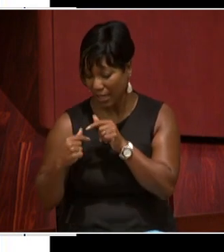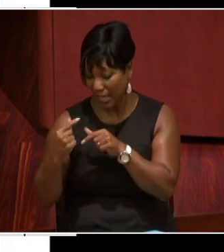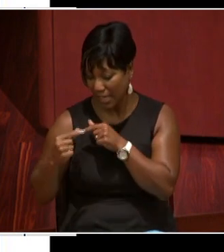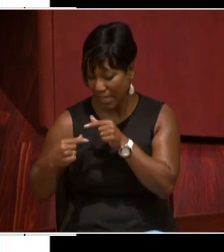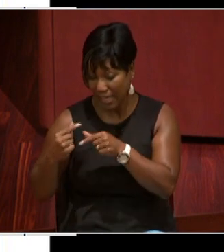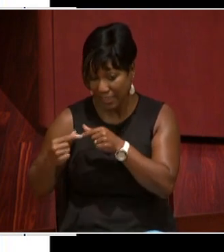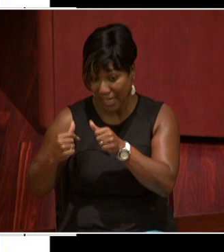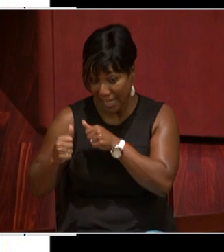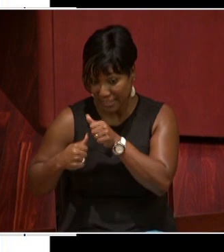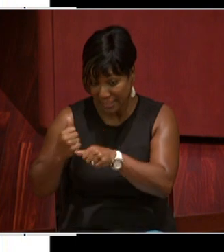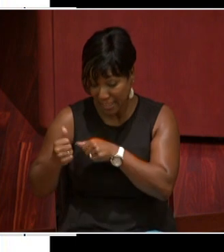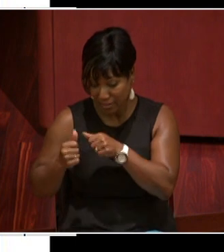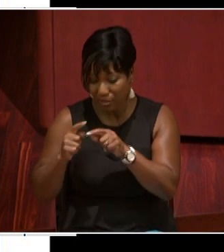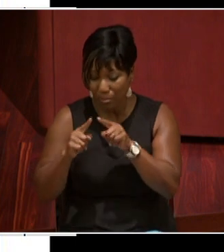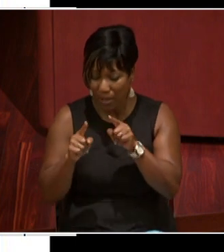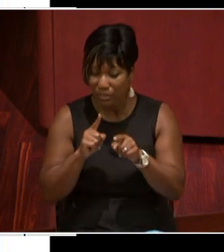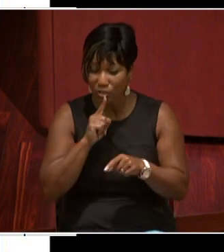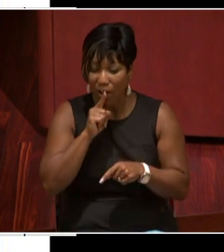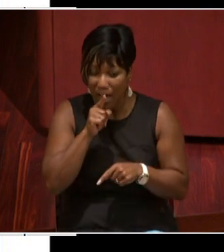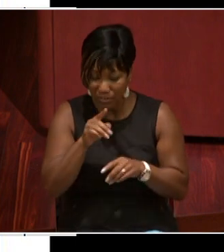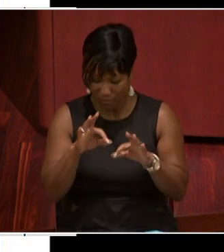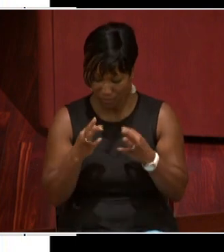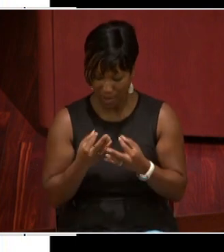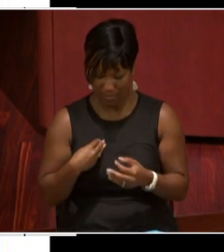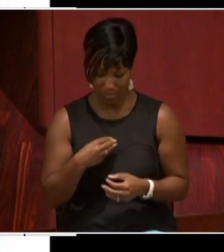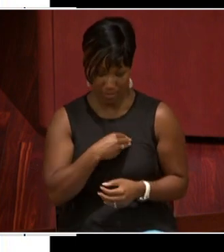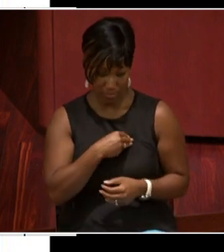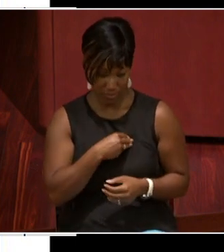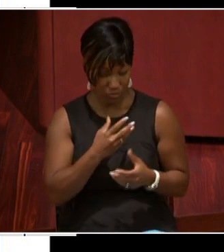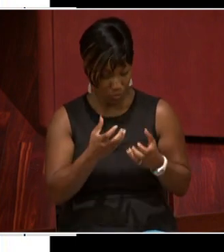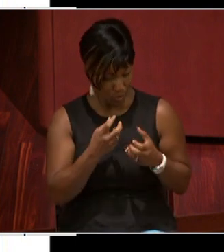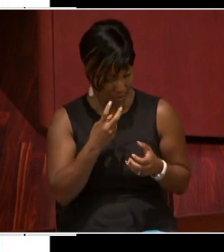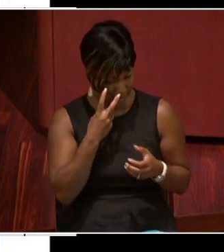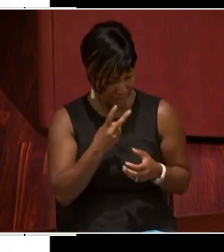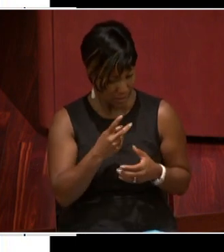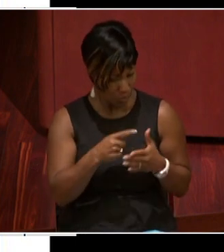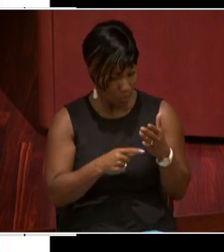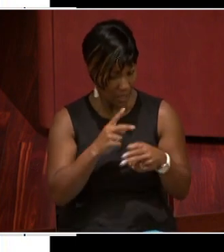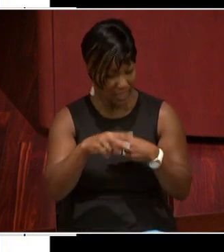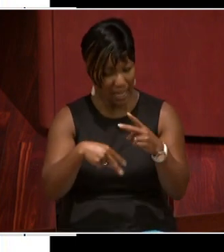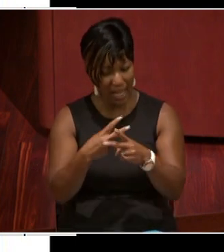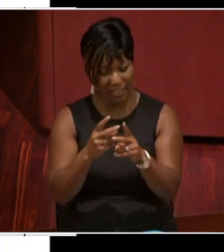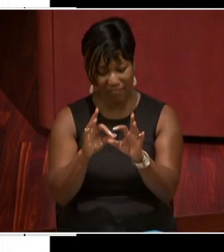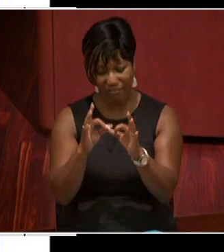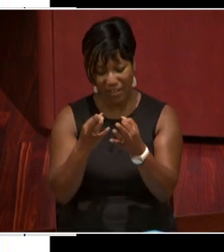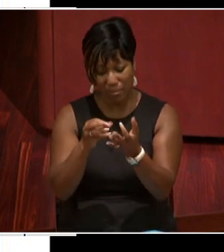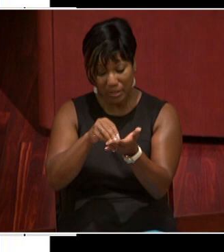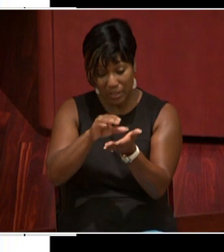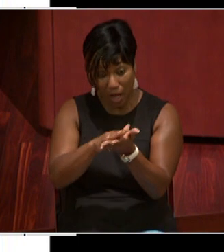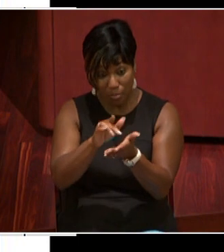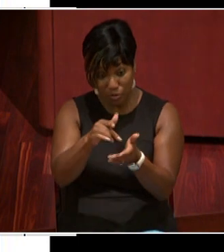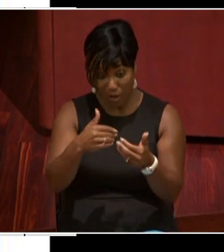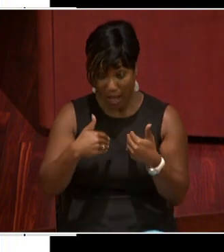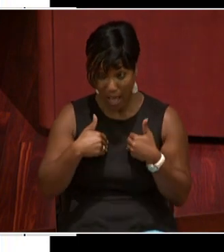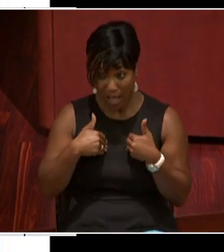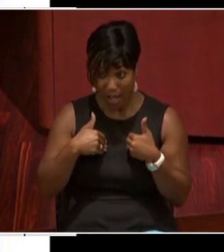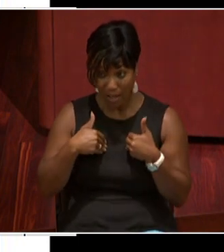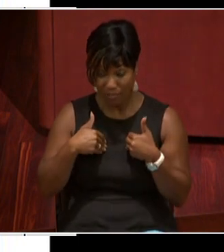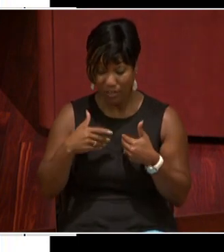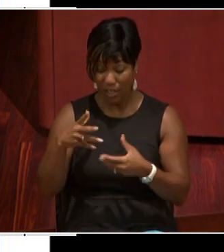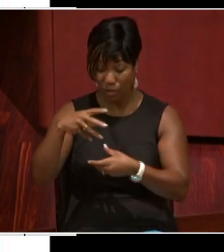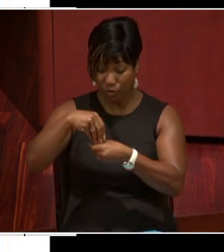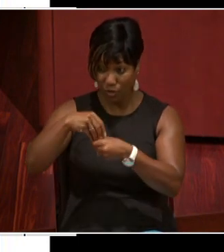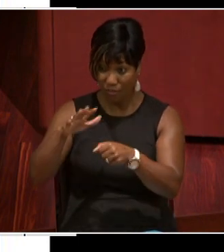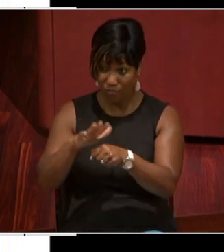You will want to take a look to see what kind of family documents you have and record the full names, important dates such as